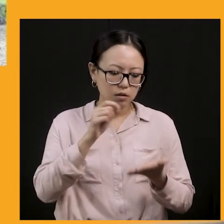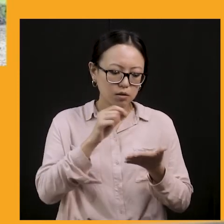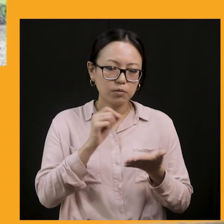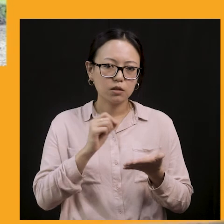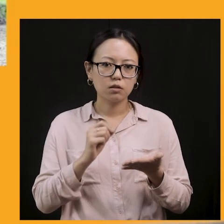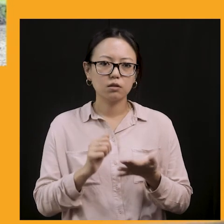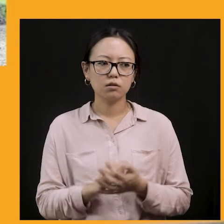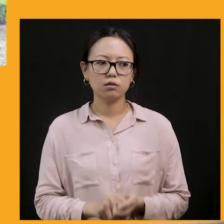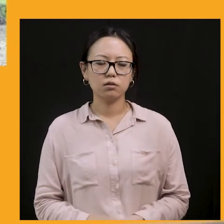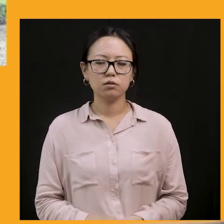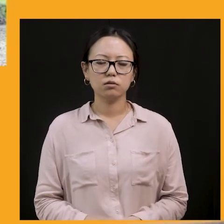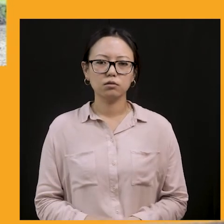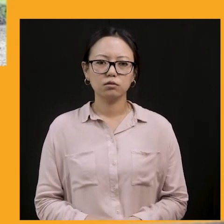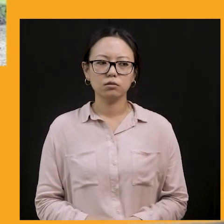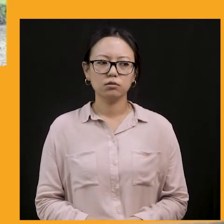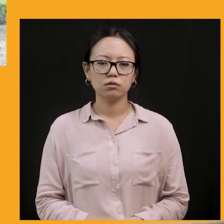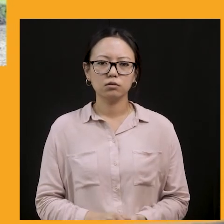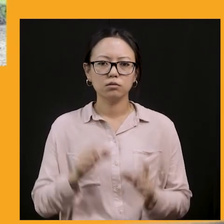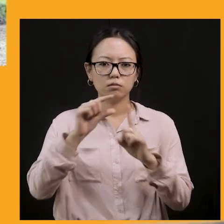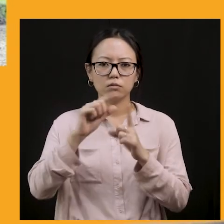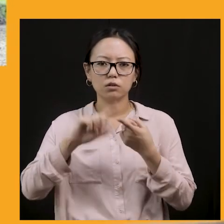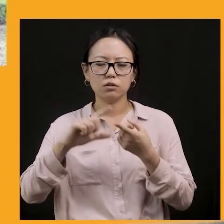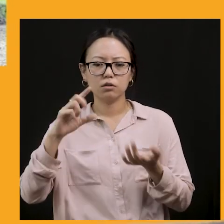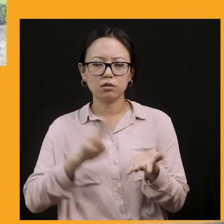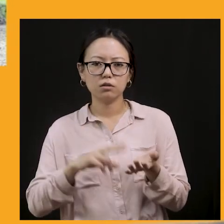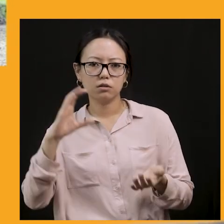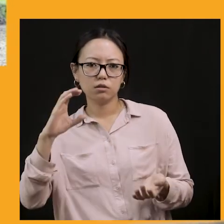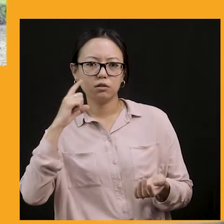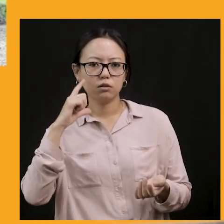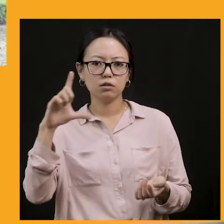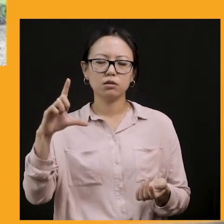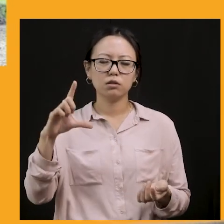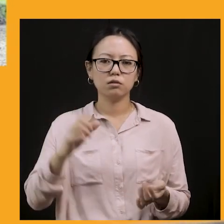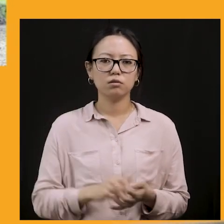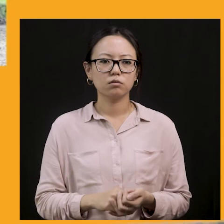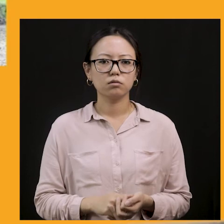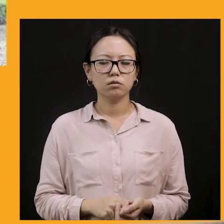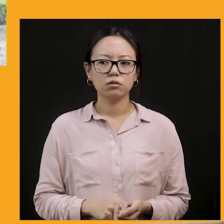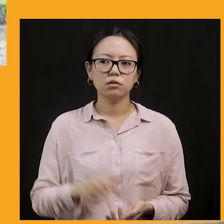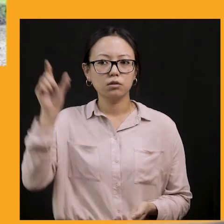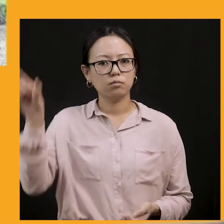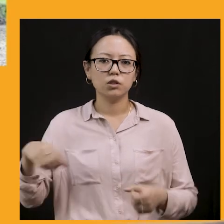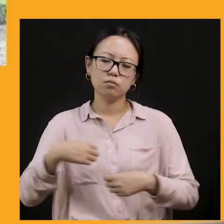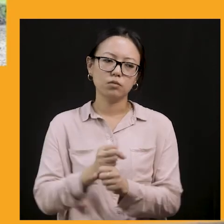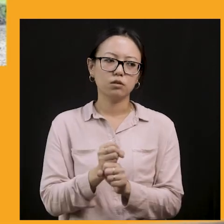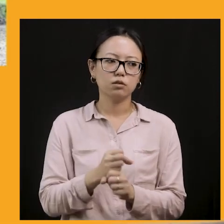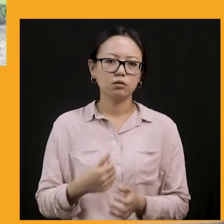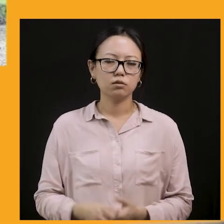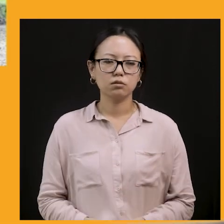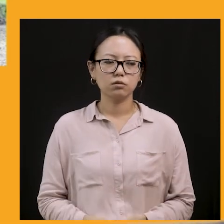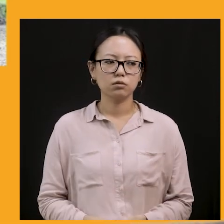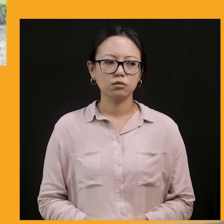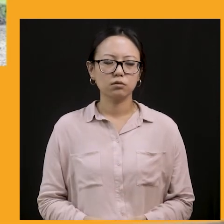pencil. Okay? We can see a pencil here. This is also example of man-made. Now